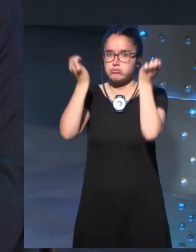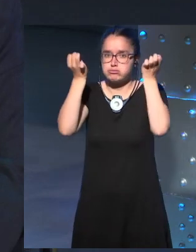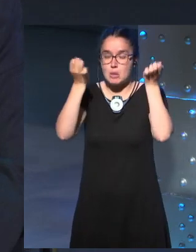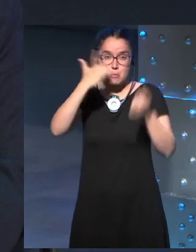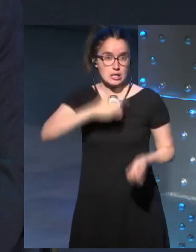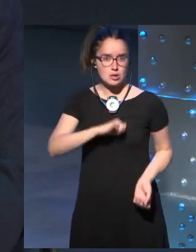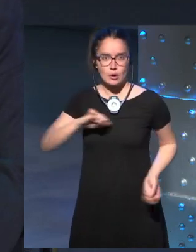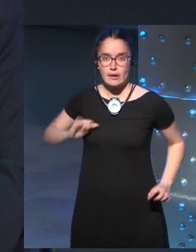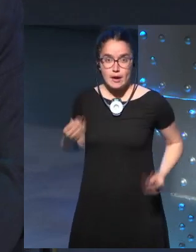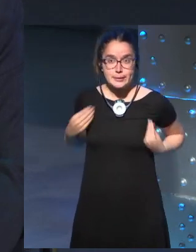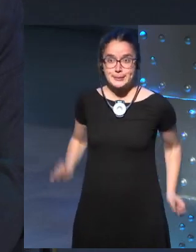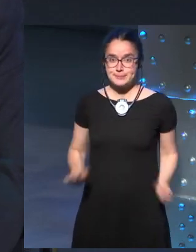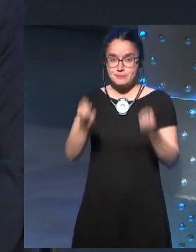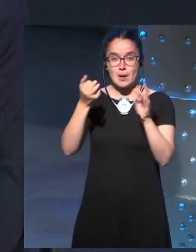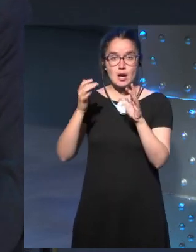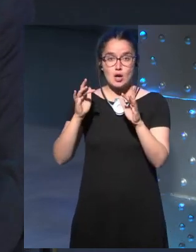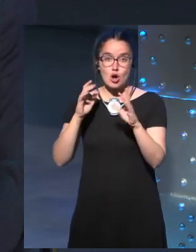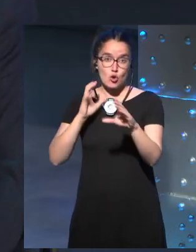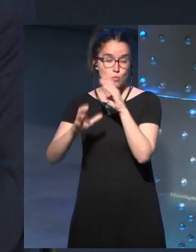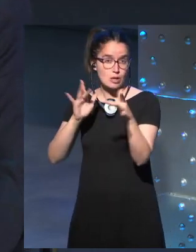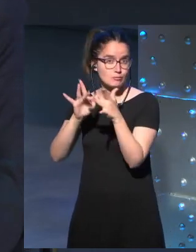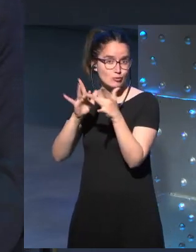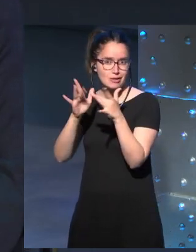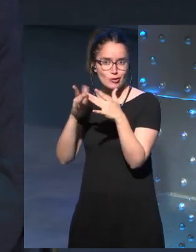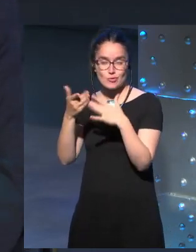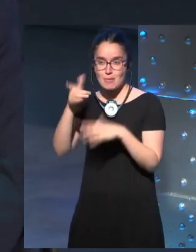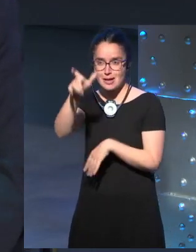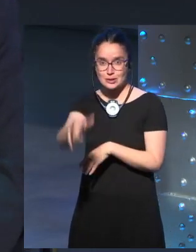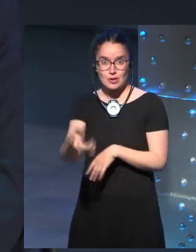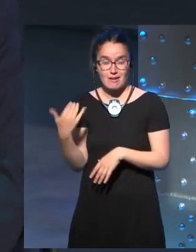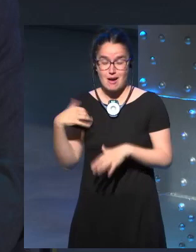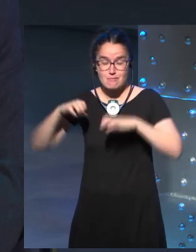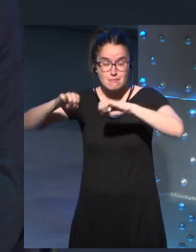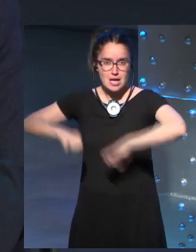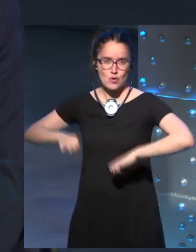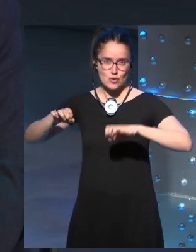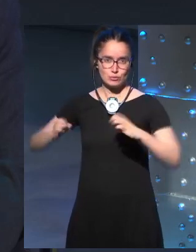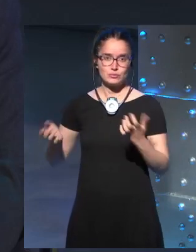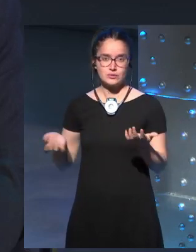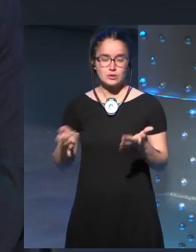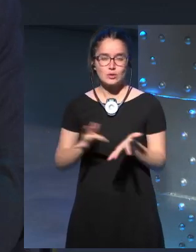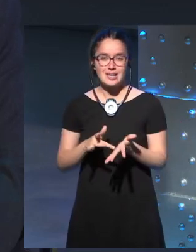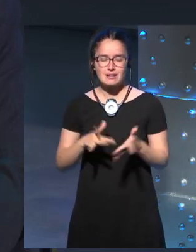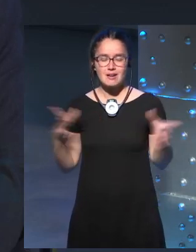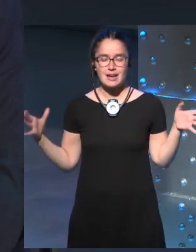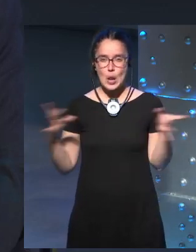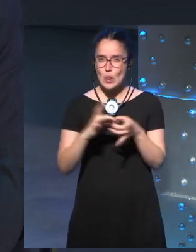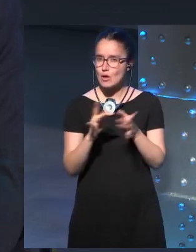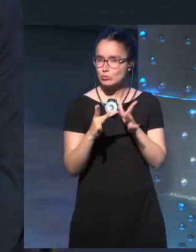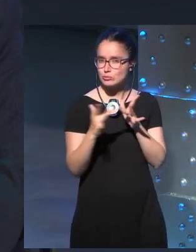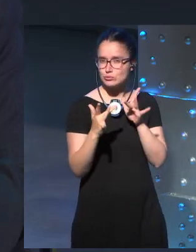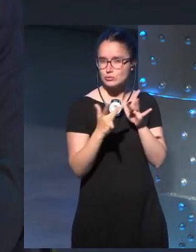football was a way of salvation in order to communicate to a person that was old and that had